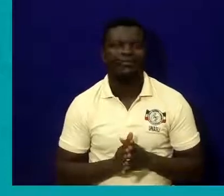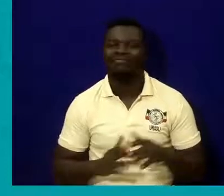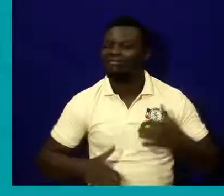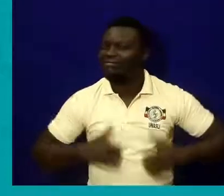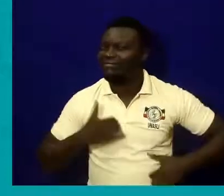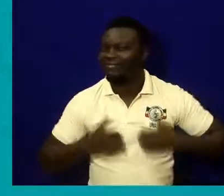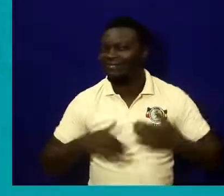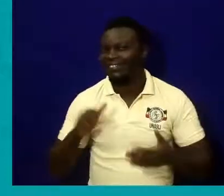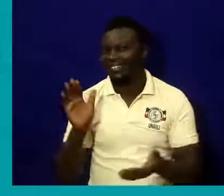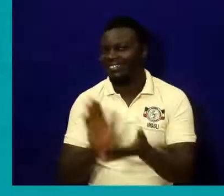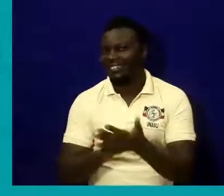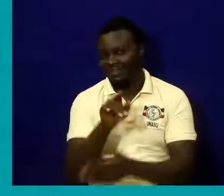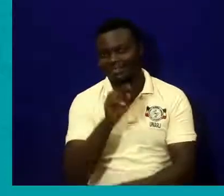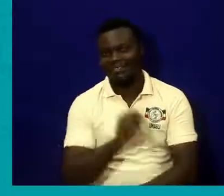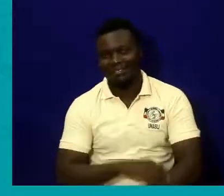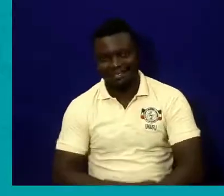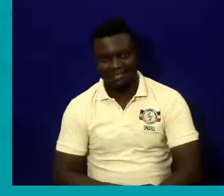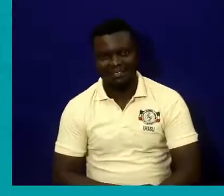Very interesting.